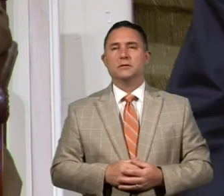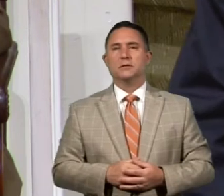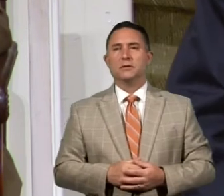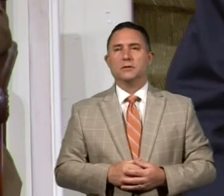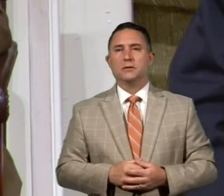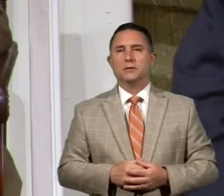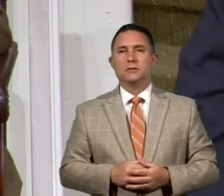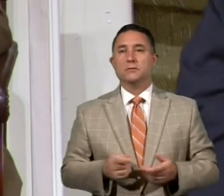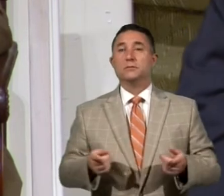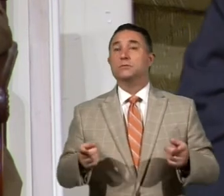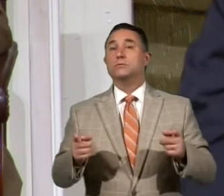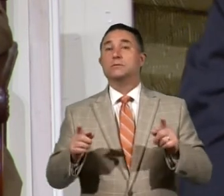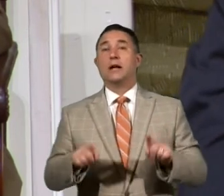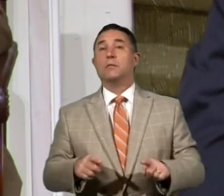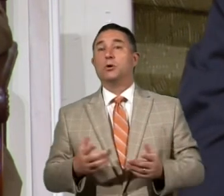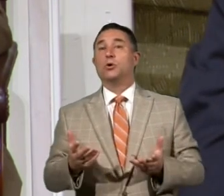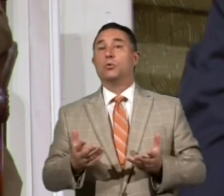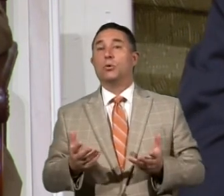What's happened?